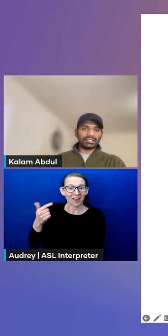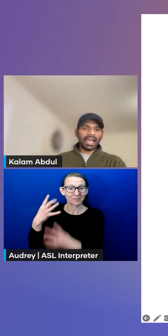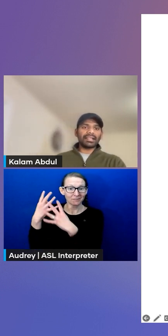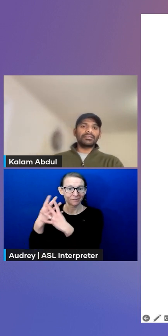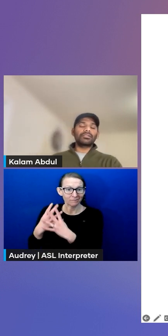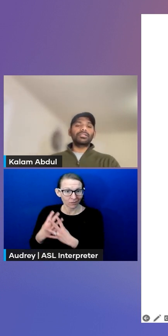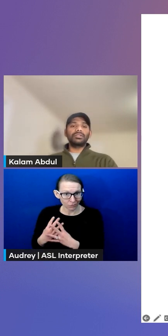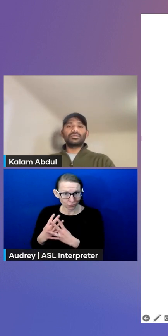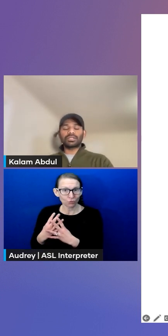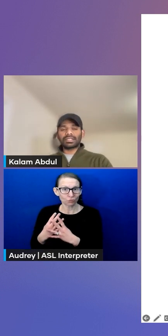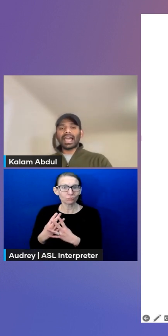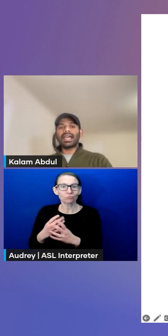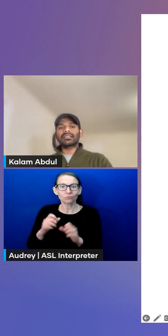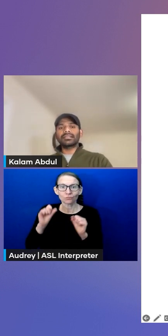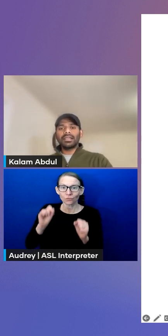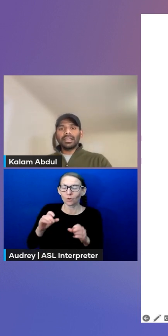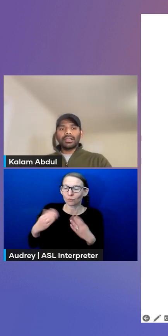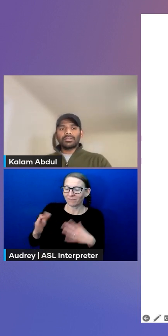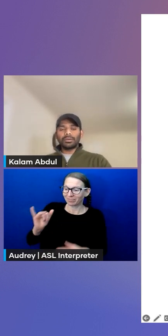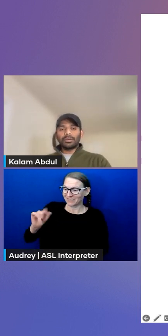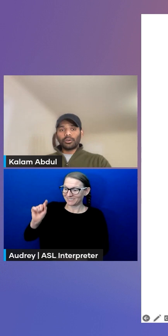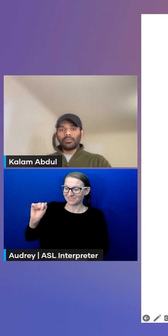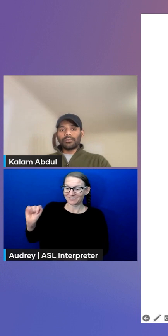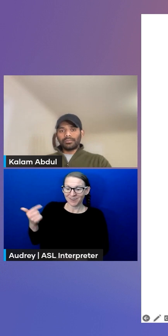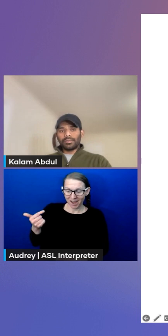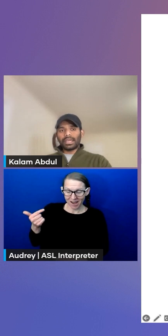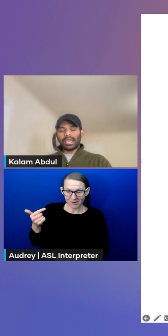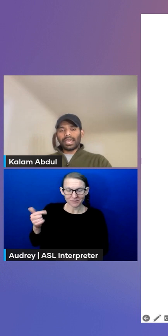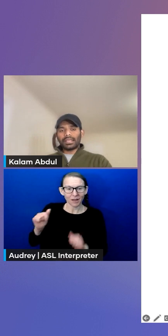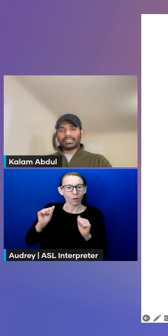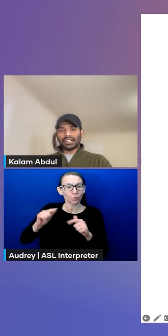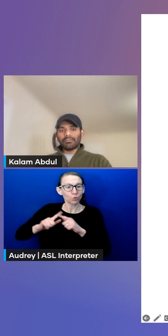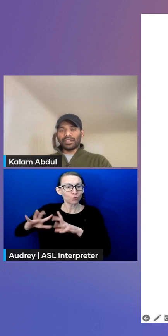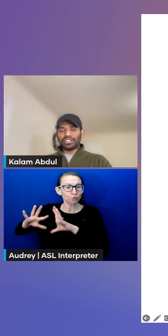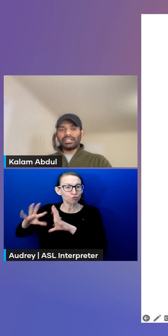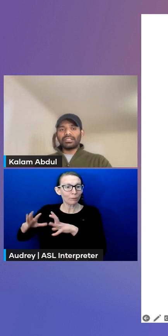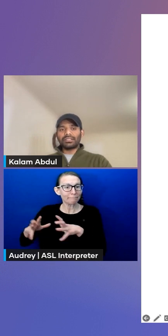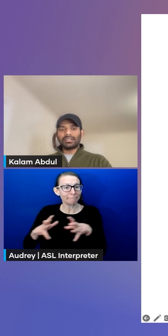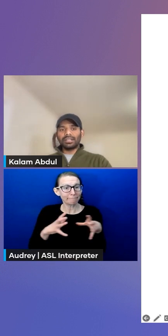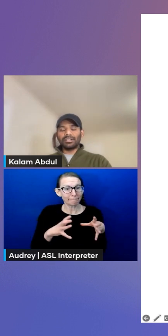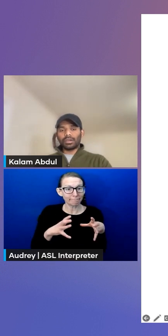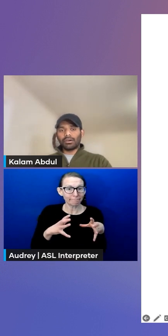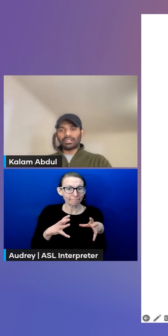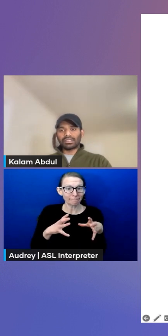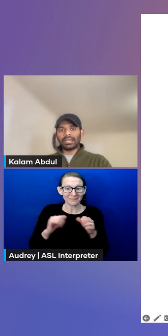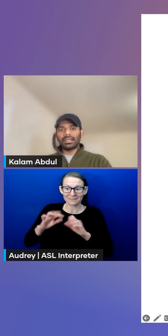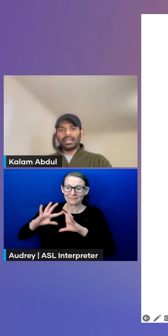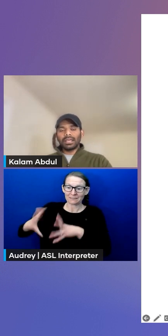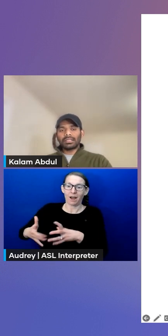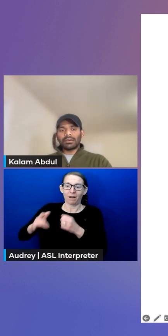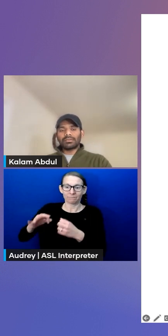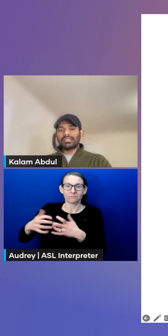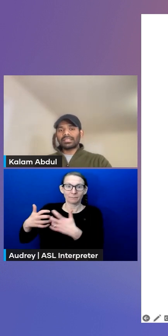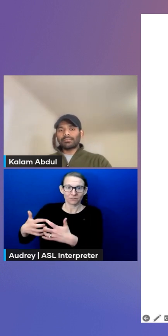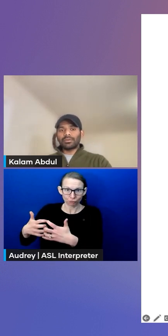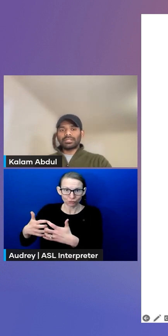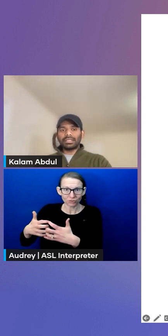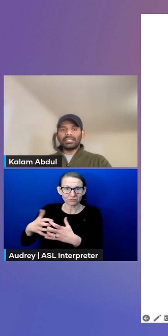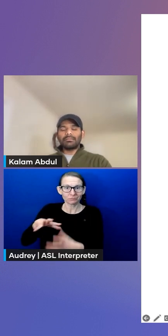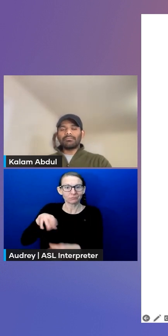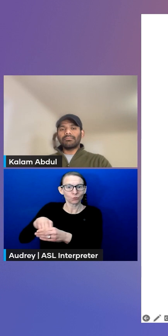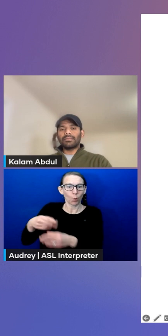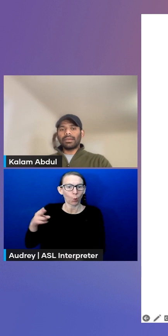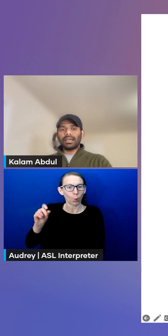provide the tags. You could use those tags to group a set of machines into a host set. So since the